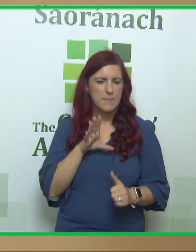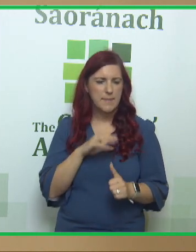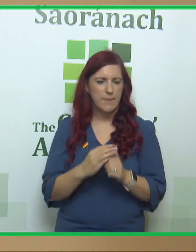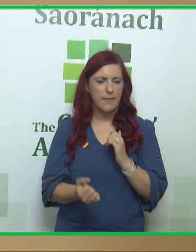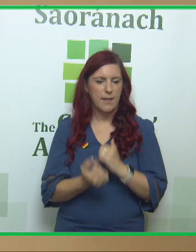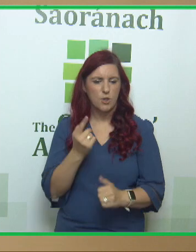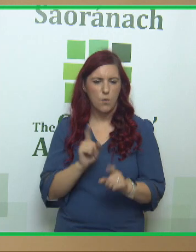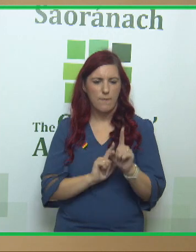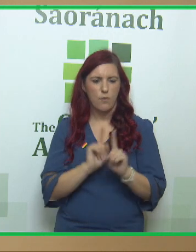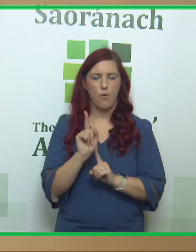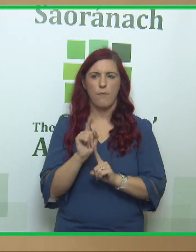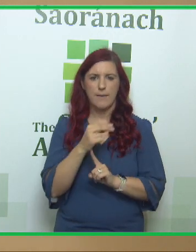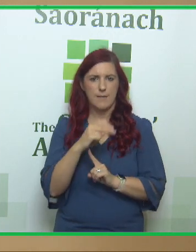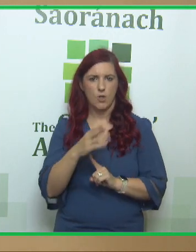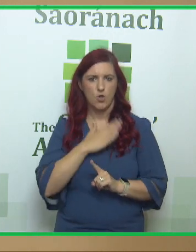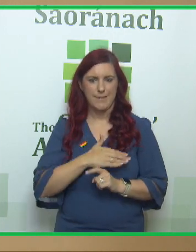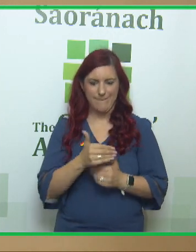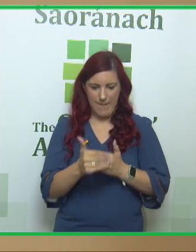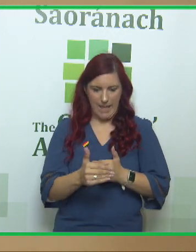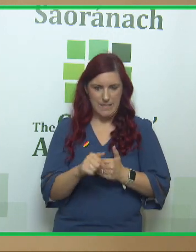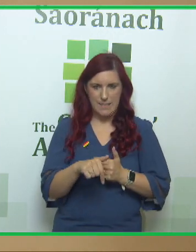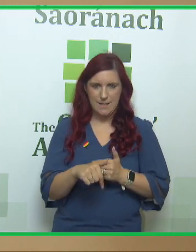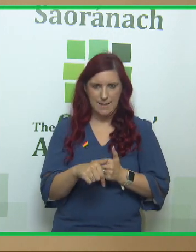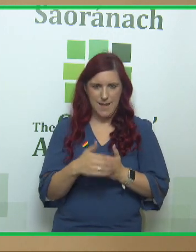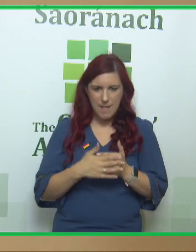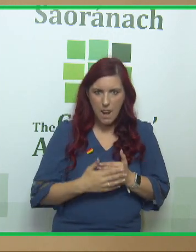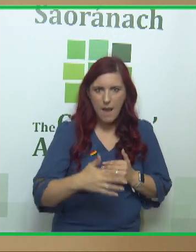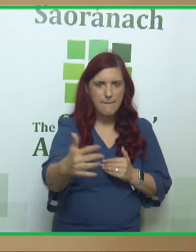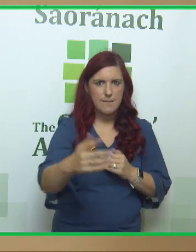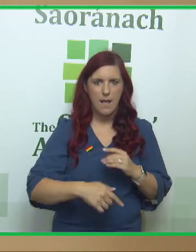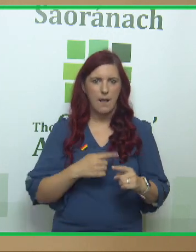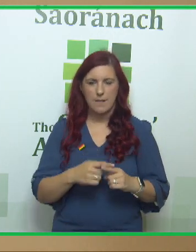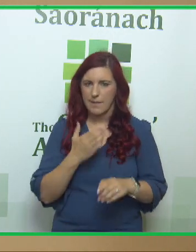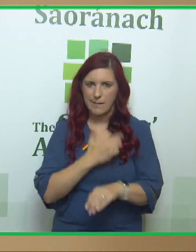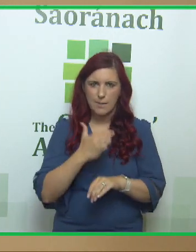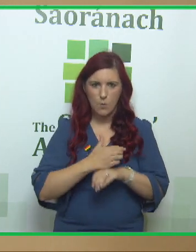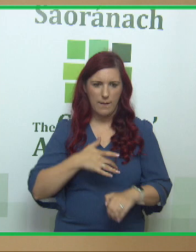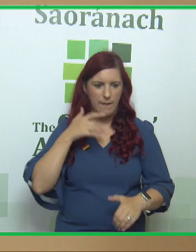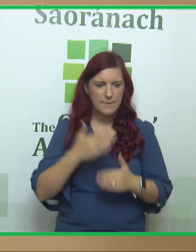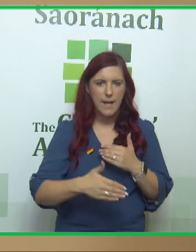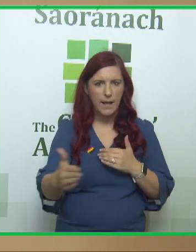of recovery. It's not just a phase, it's actually a life cycle and a continued life cycle.